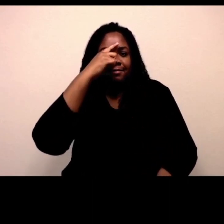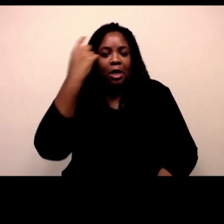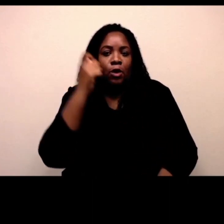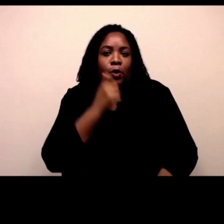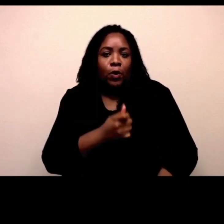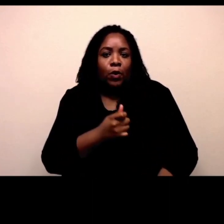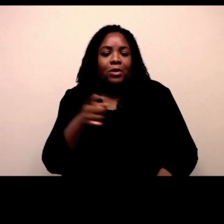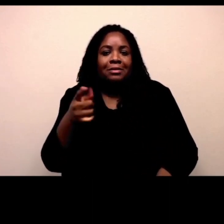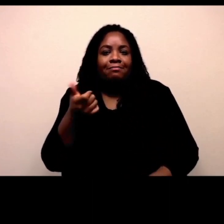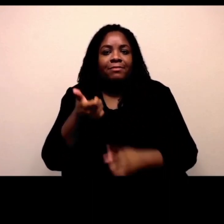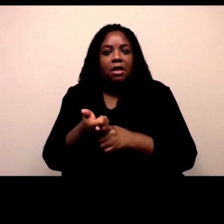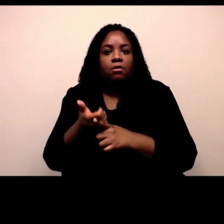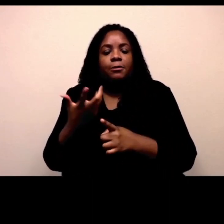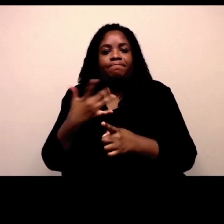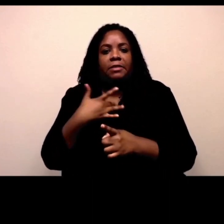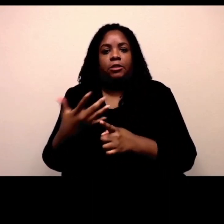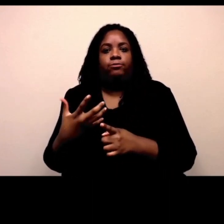poverty,